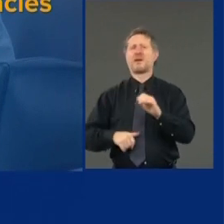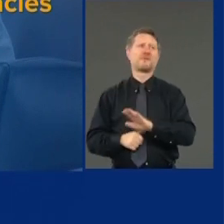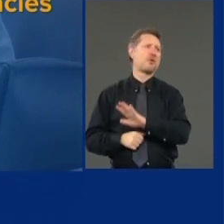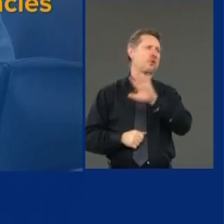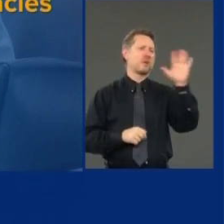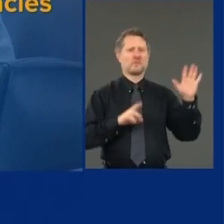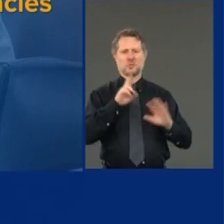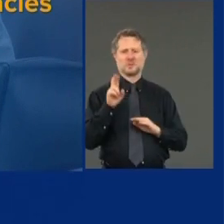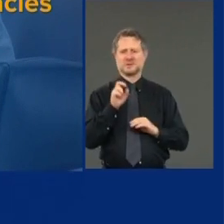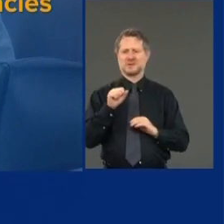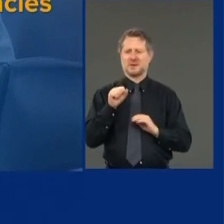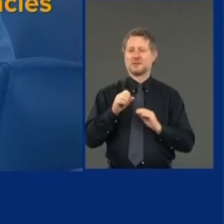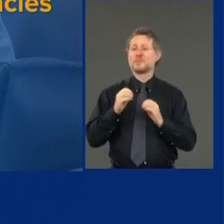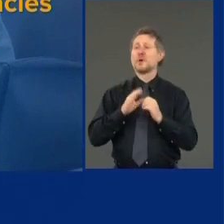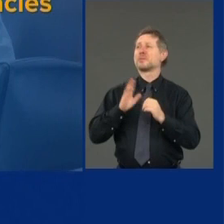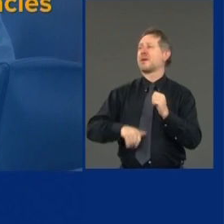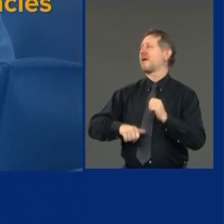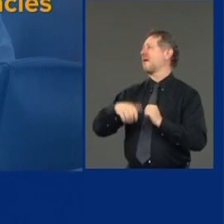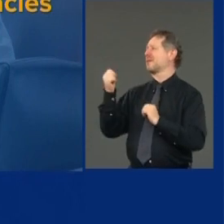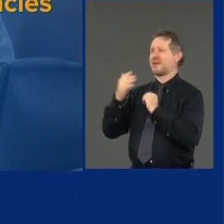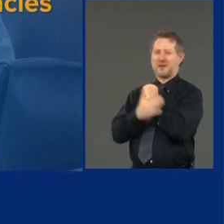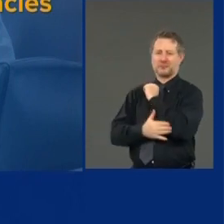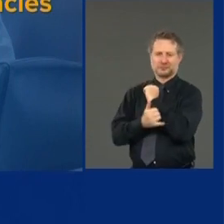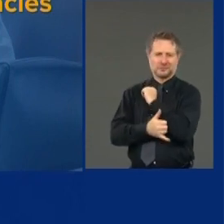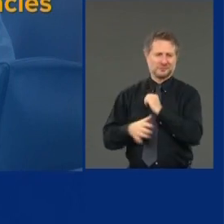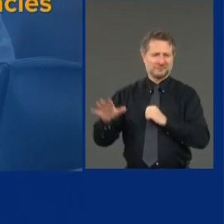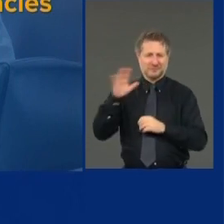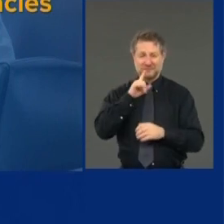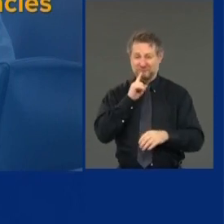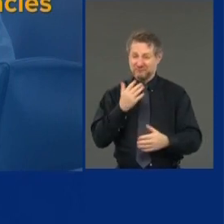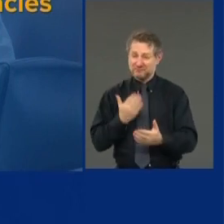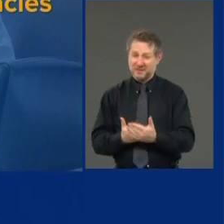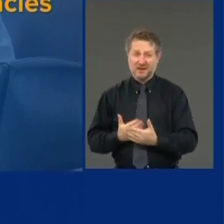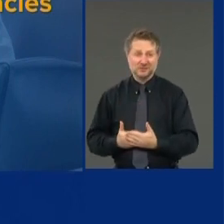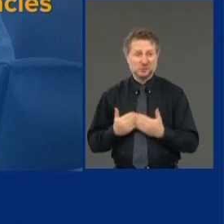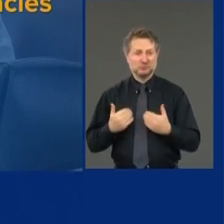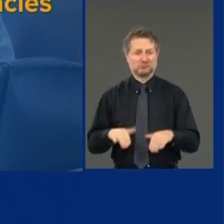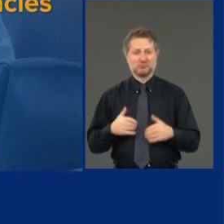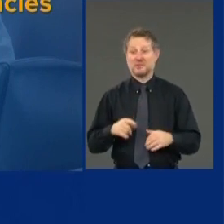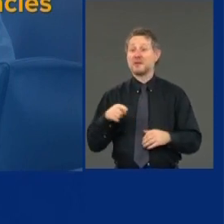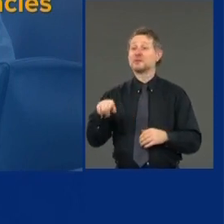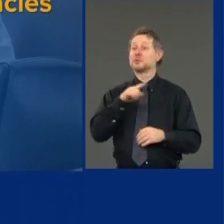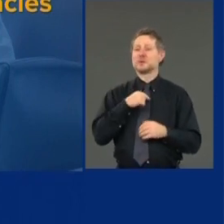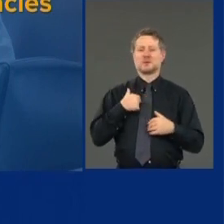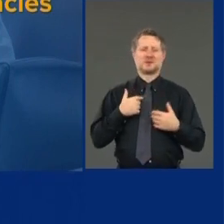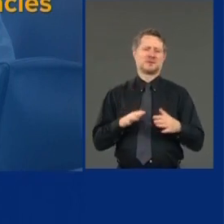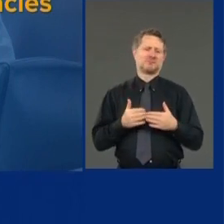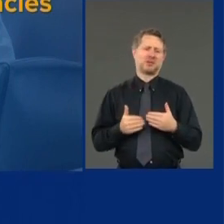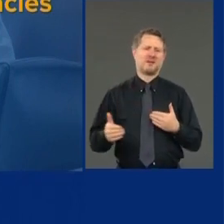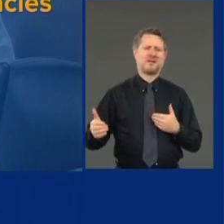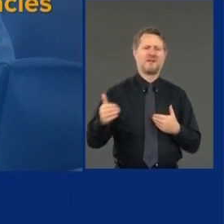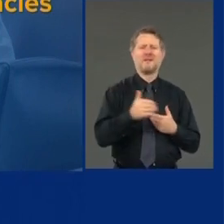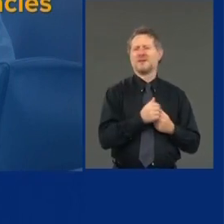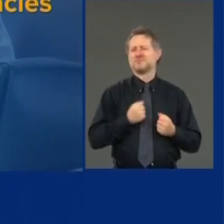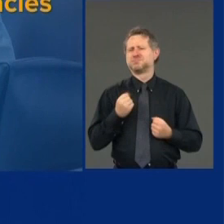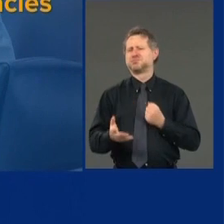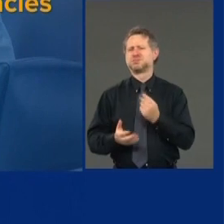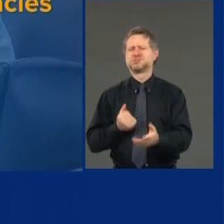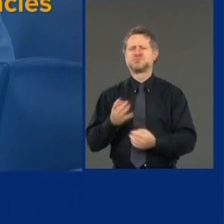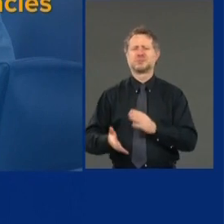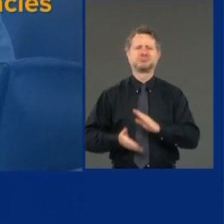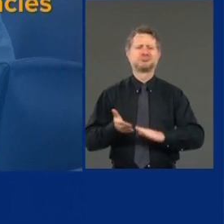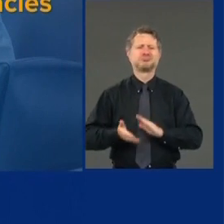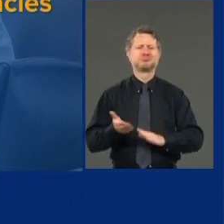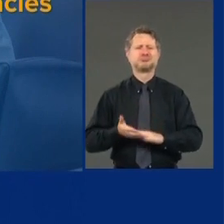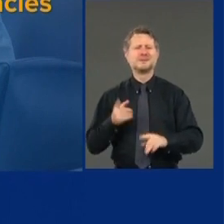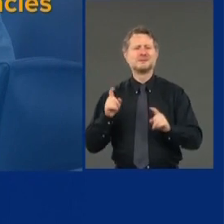other country per capita. So we are far ahead in terms of getting this operation online.